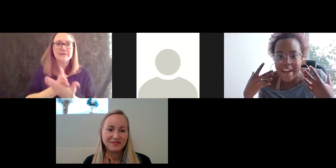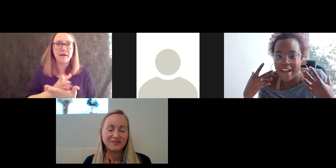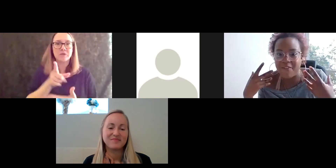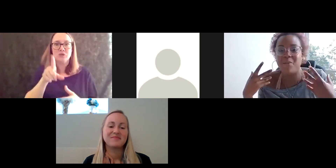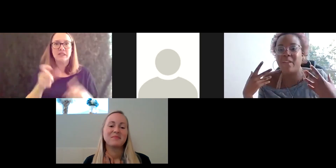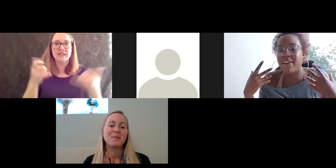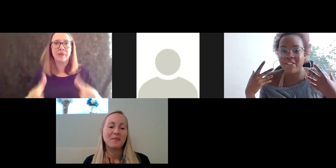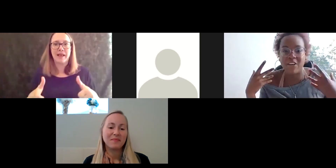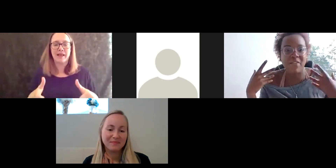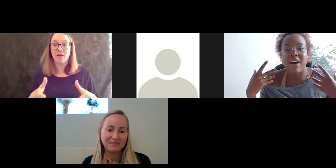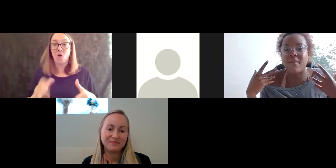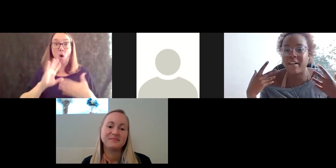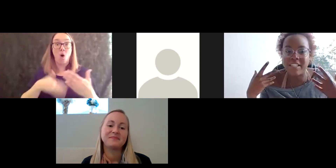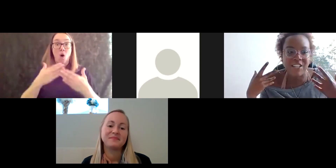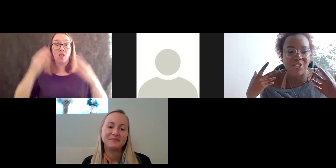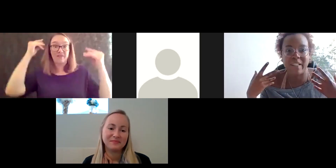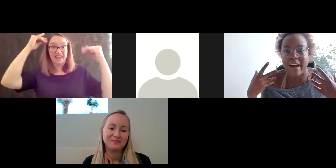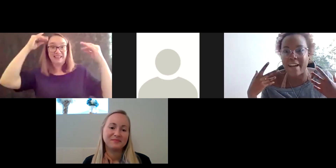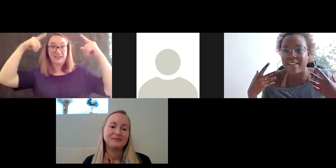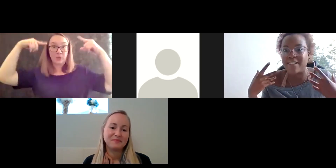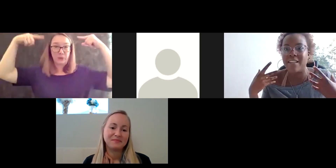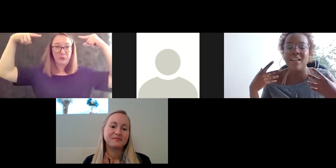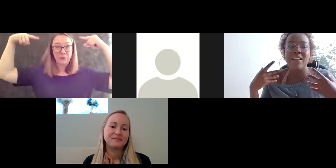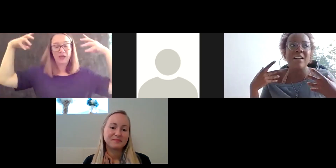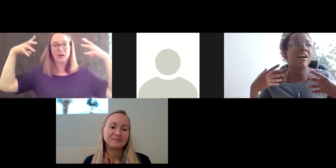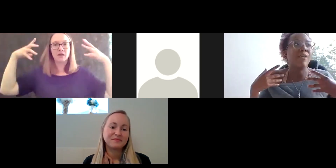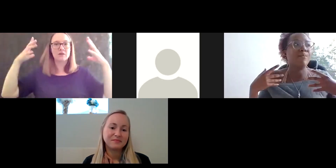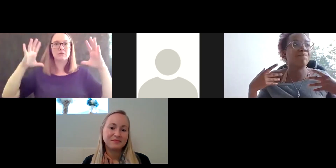go away if you allow yourself an hour to just relax.